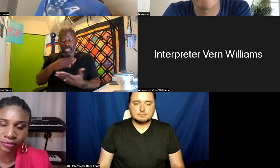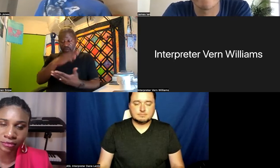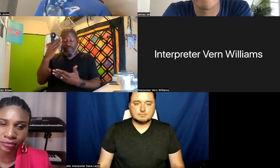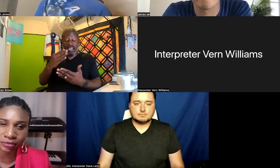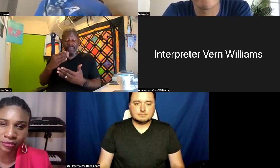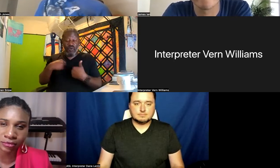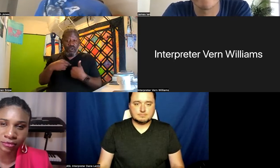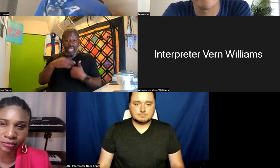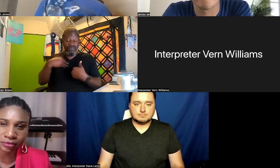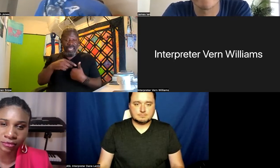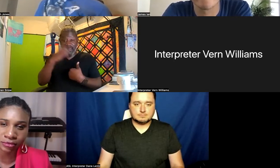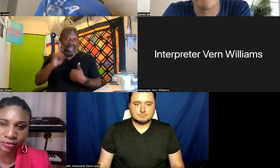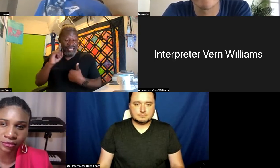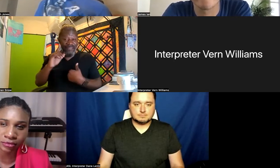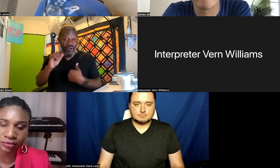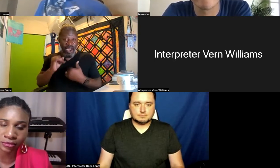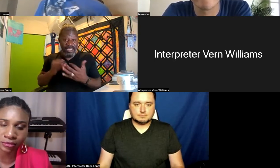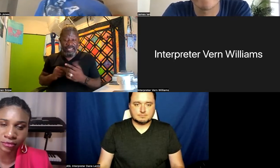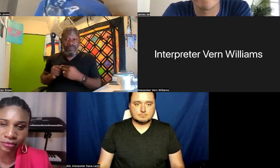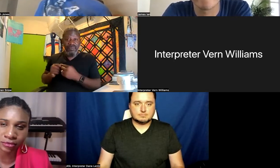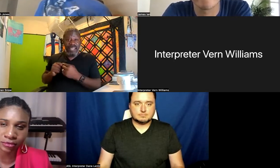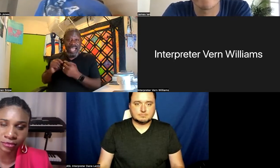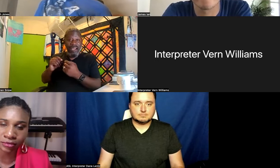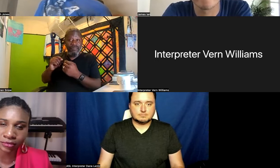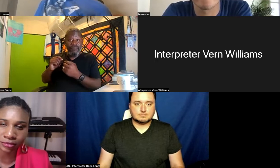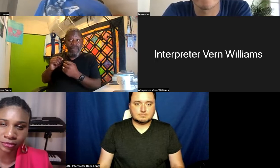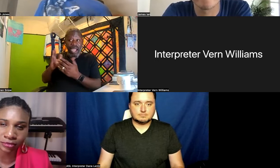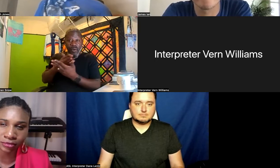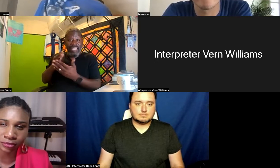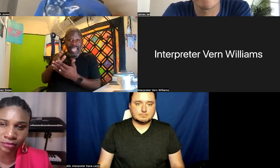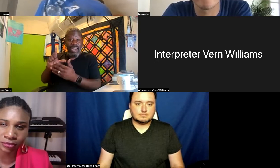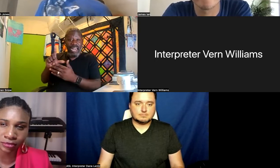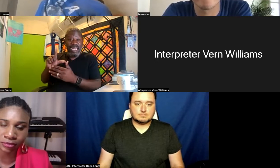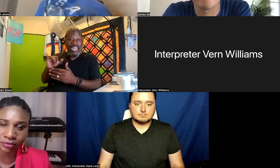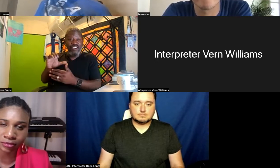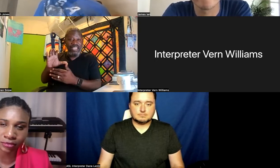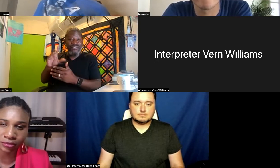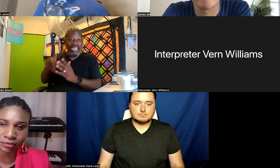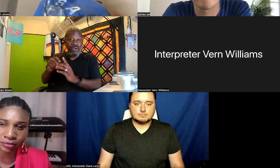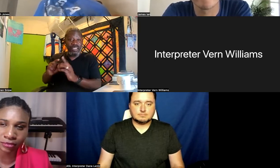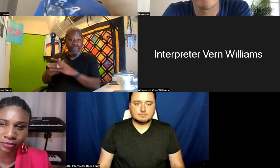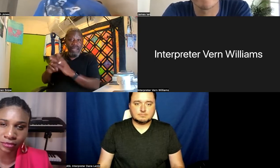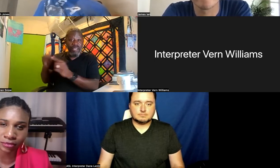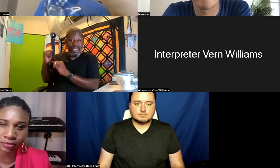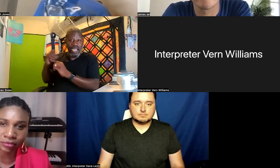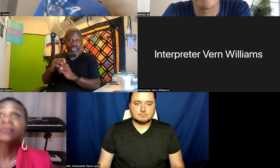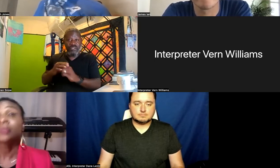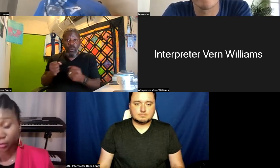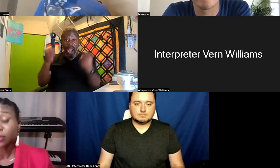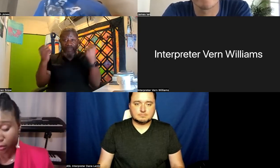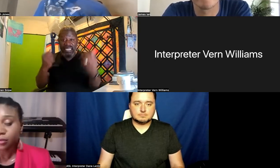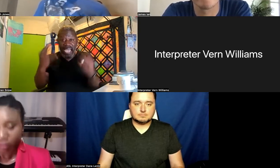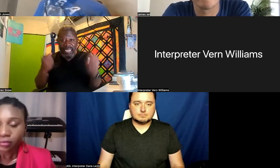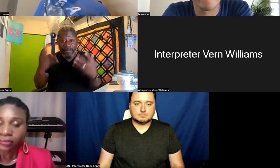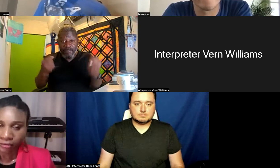For example, as me as a Black deaf artist, I always have lyric videos that pops up behind me. So